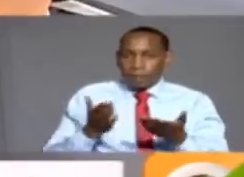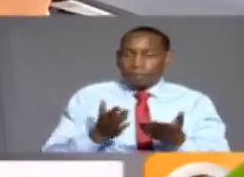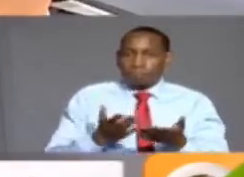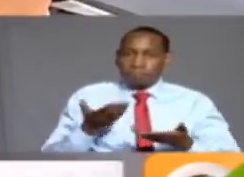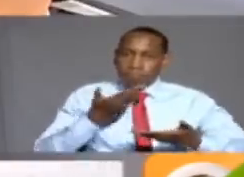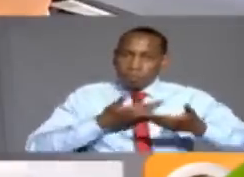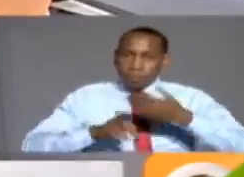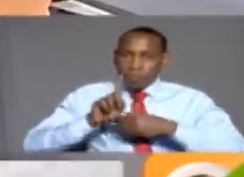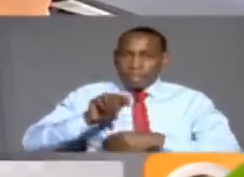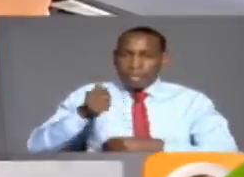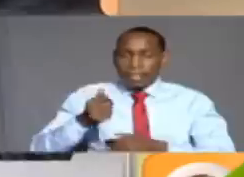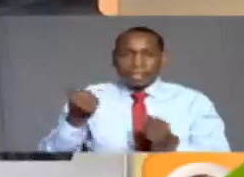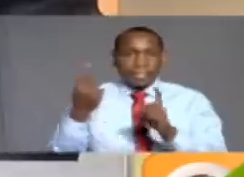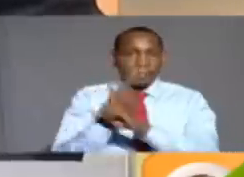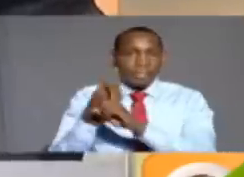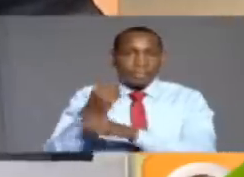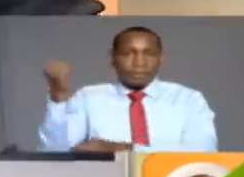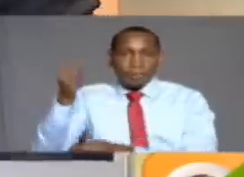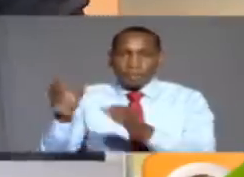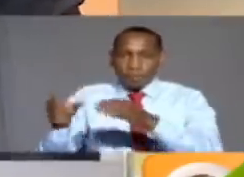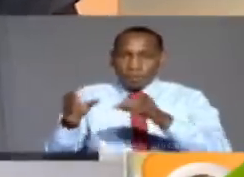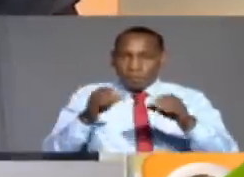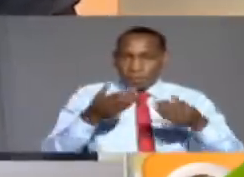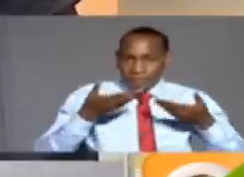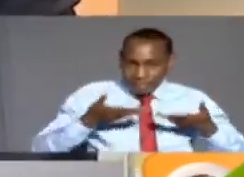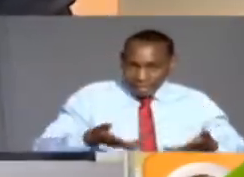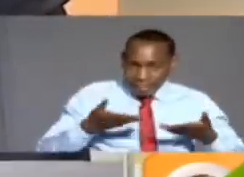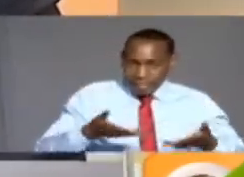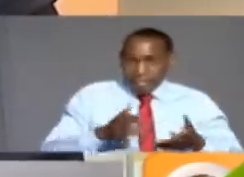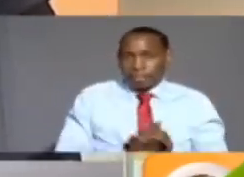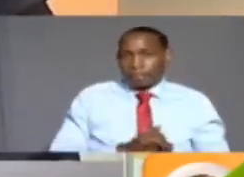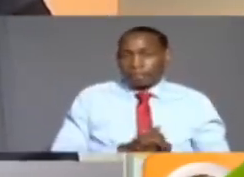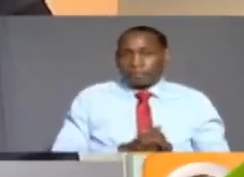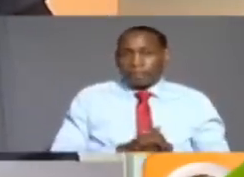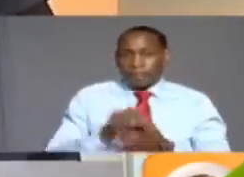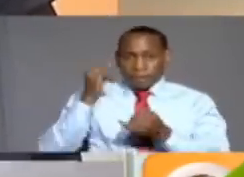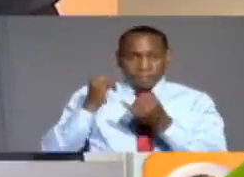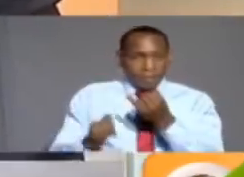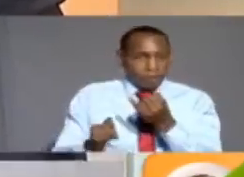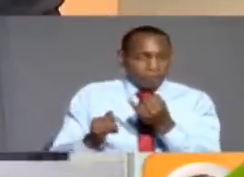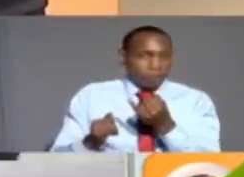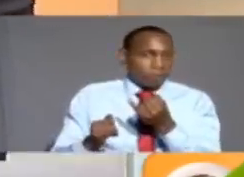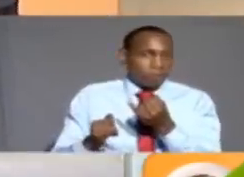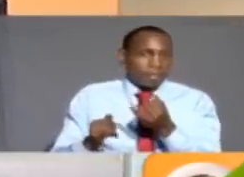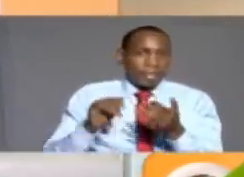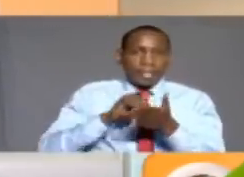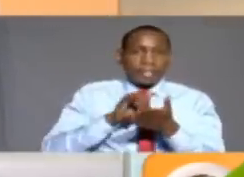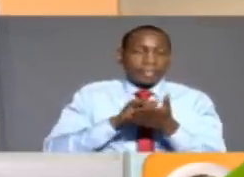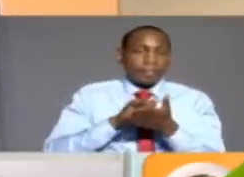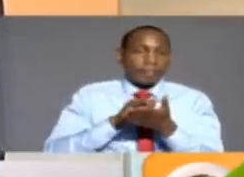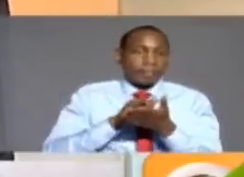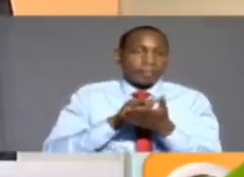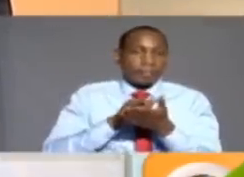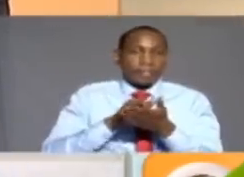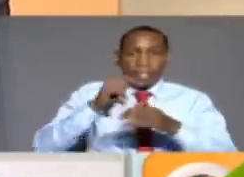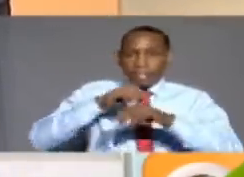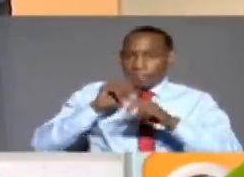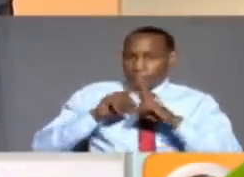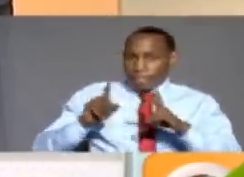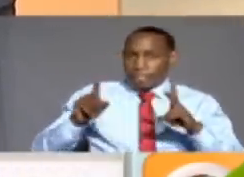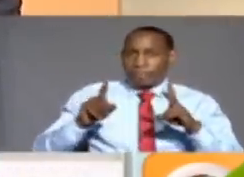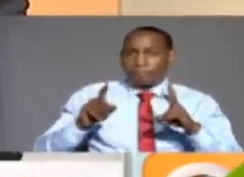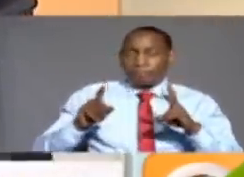together across political divides now. Okay. So my last point on that issue is that when you start